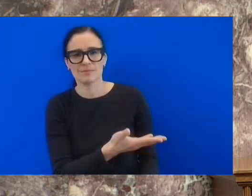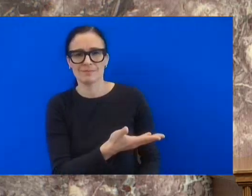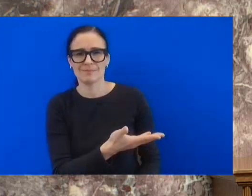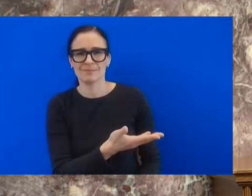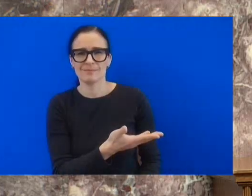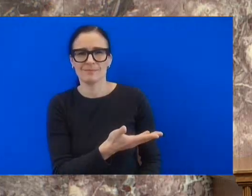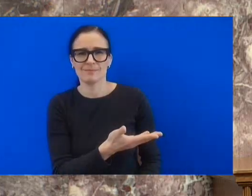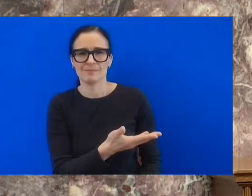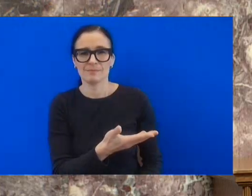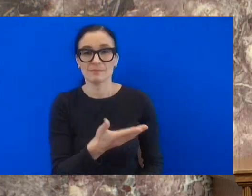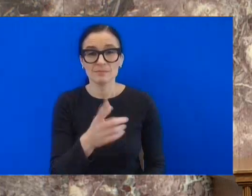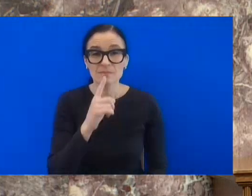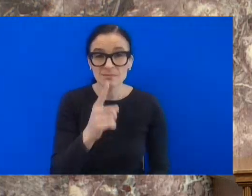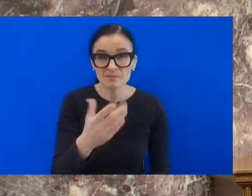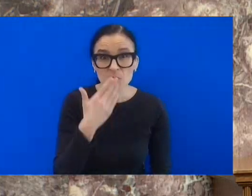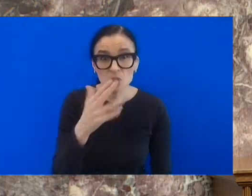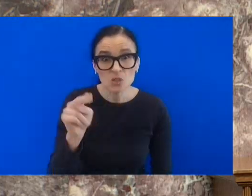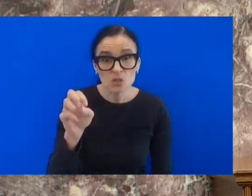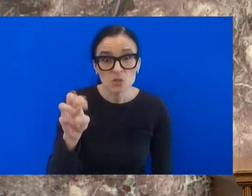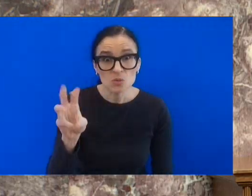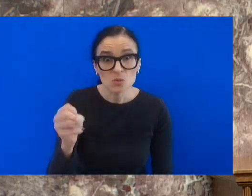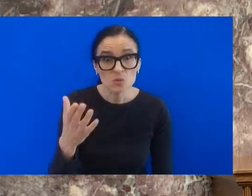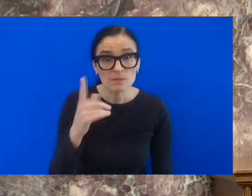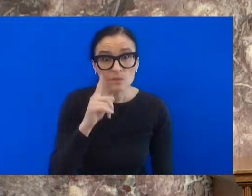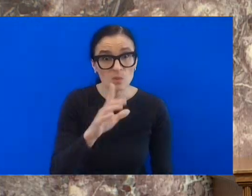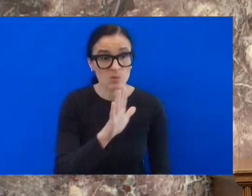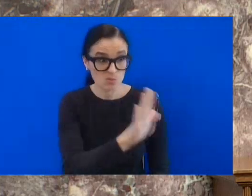the community. Members, he should know.